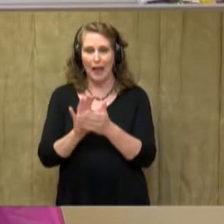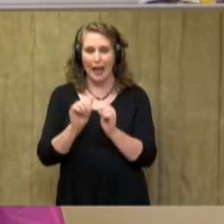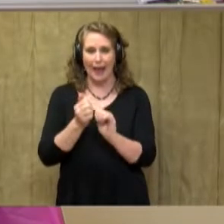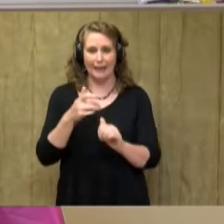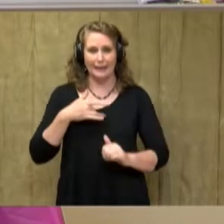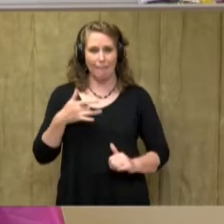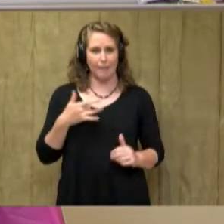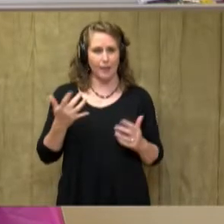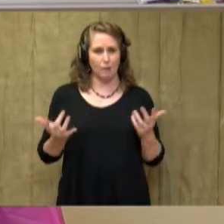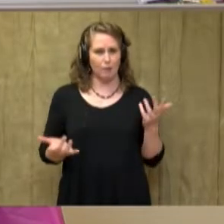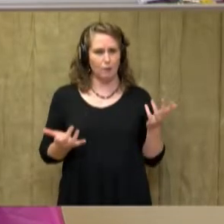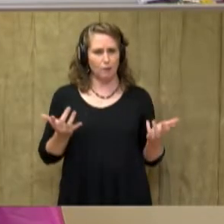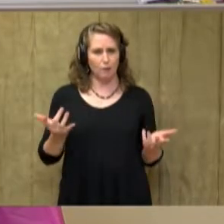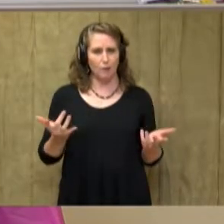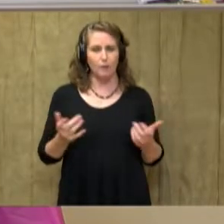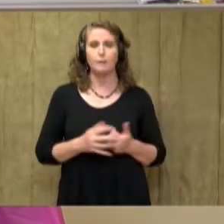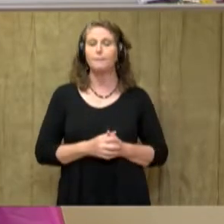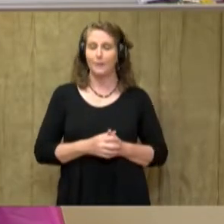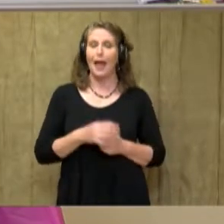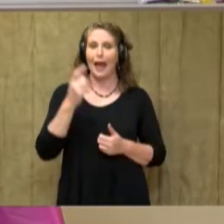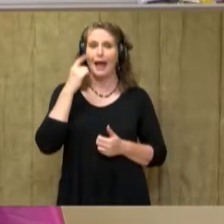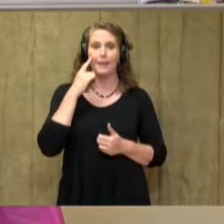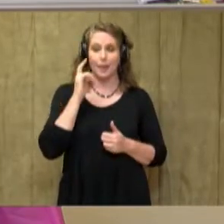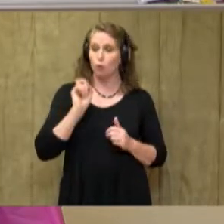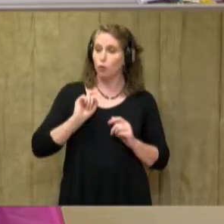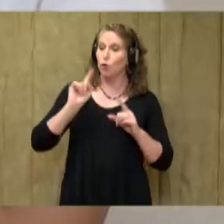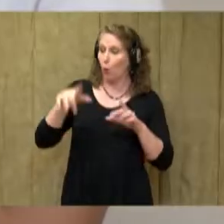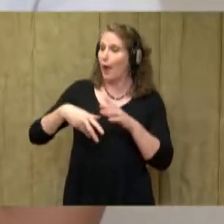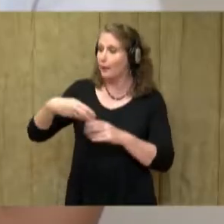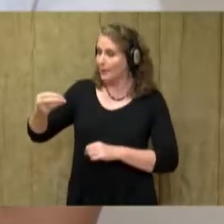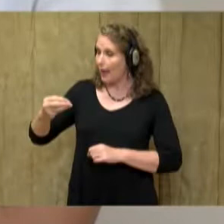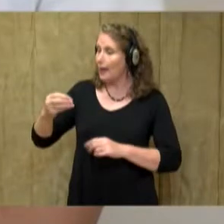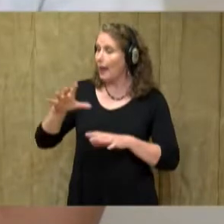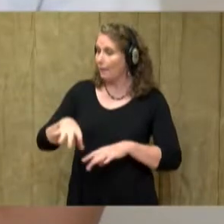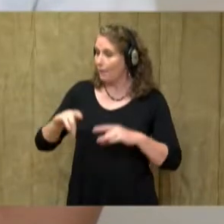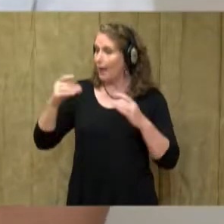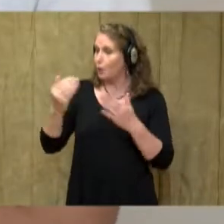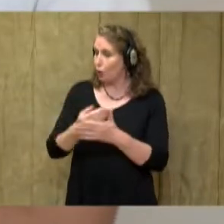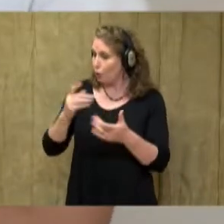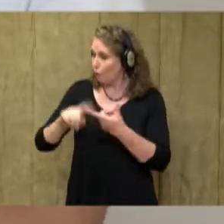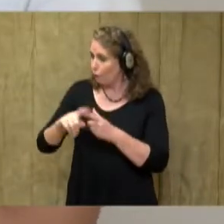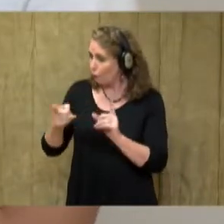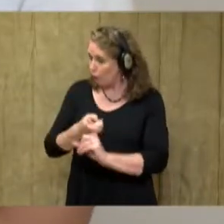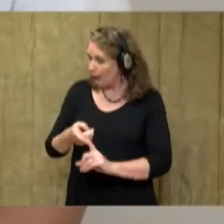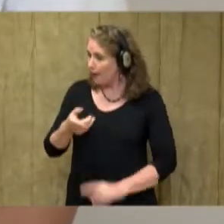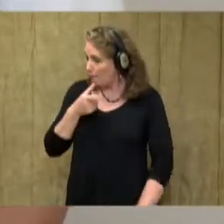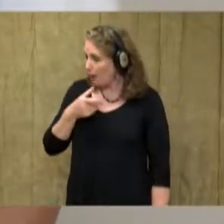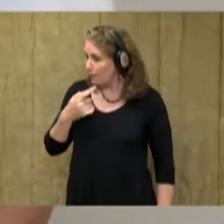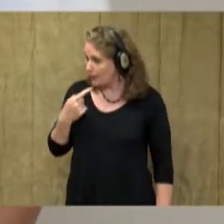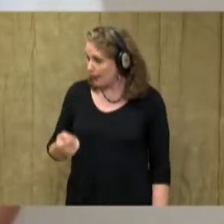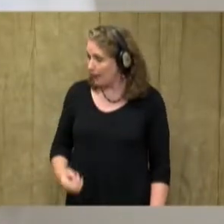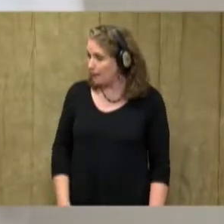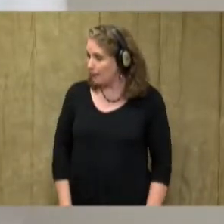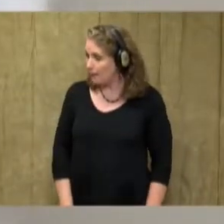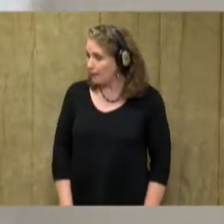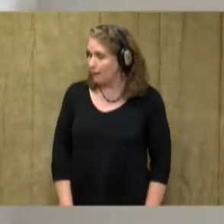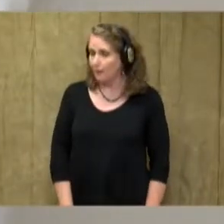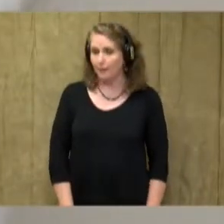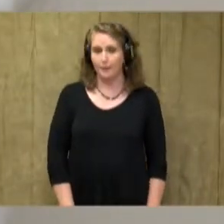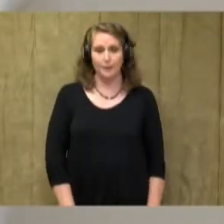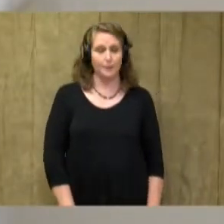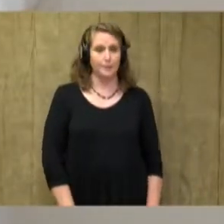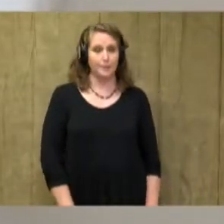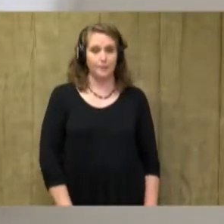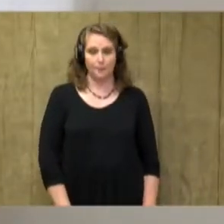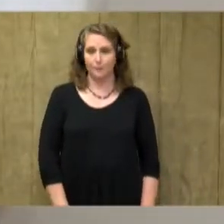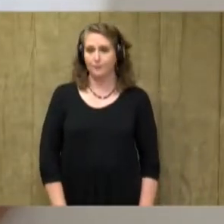make you feel? I think you should go outside and find someone to be your new friend, she answered.